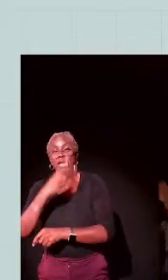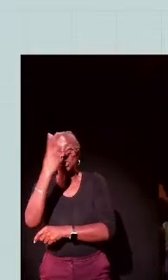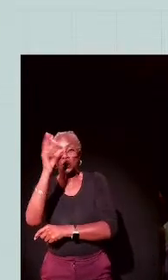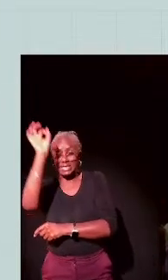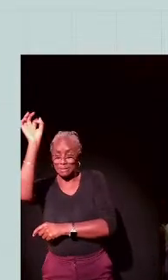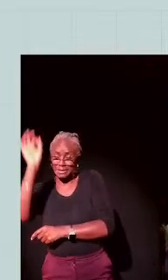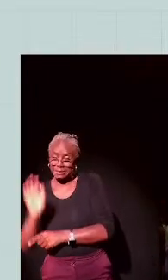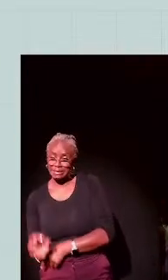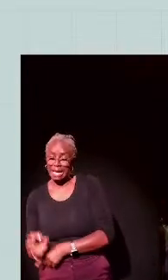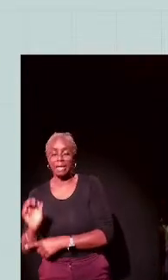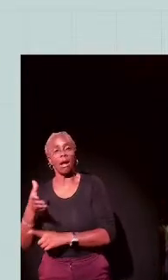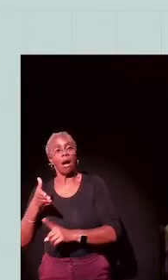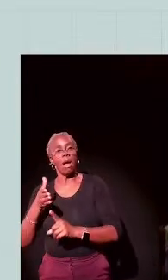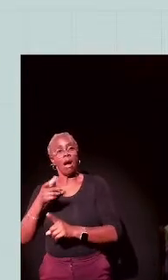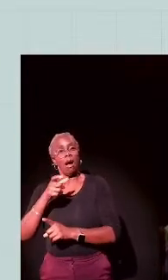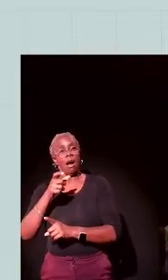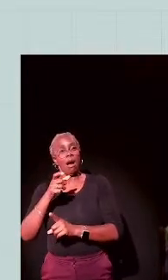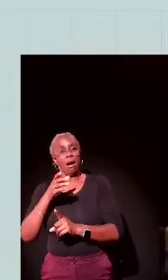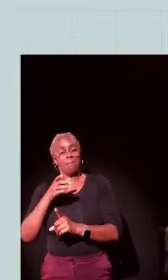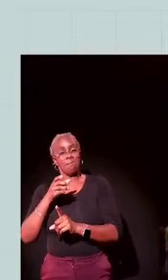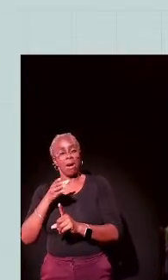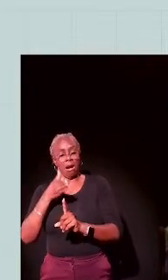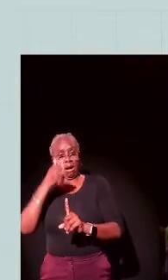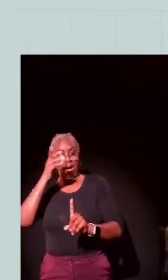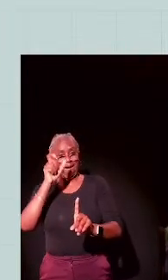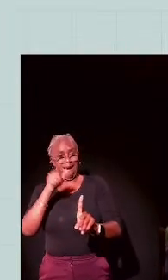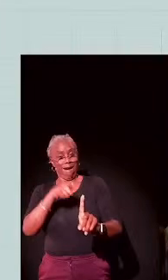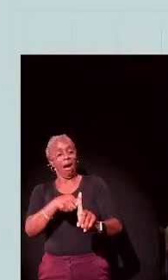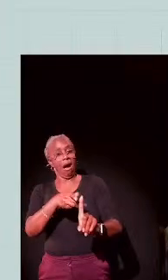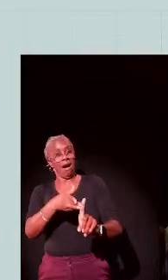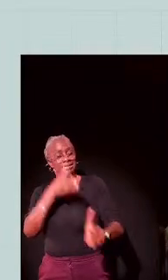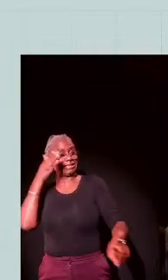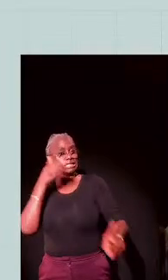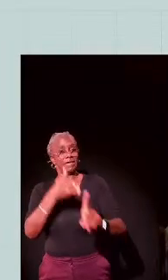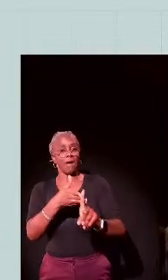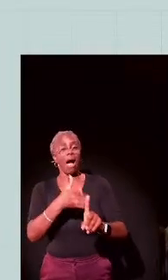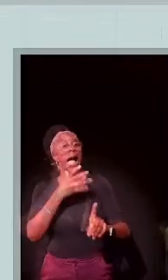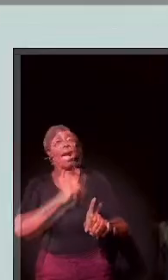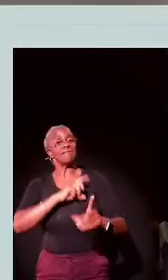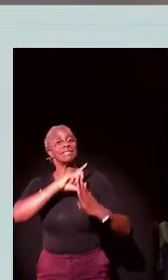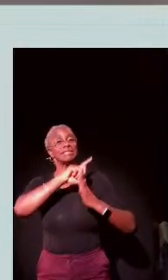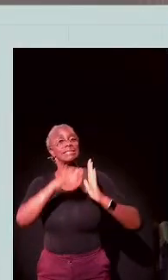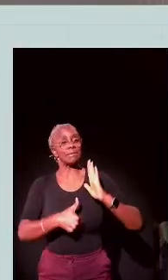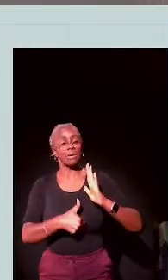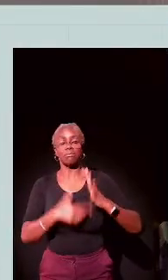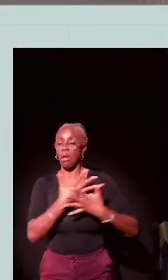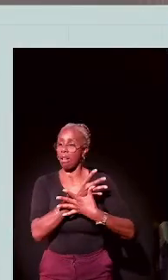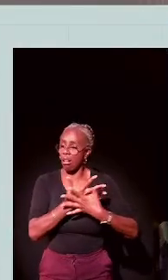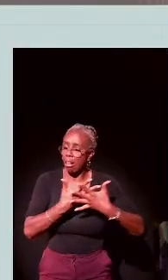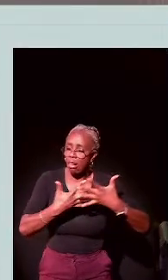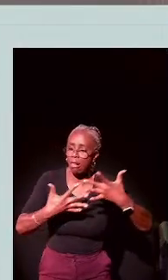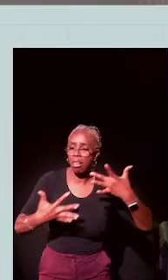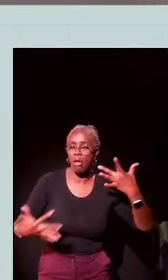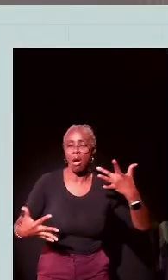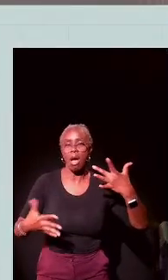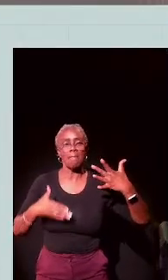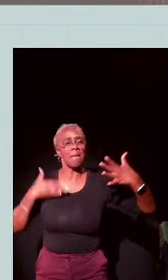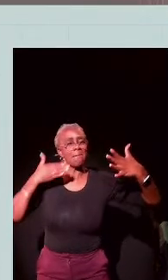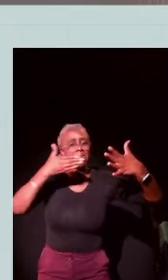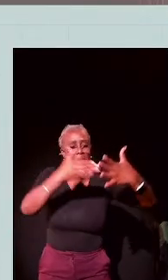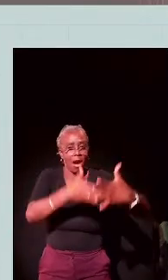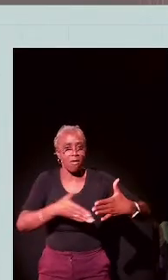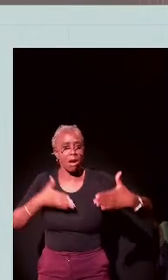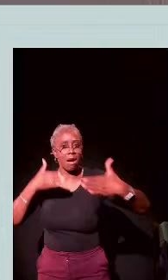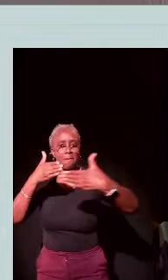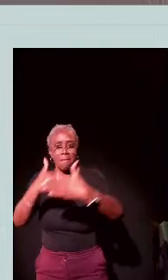them identified as having some sort of disability. So it seemed like quite a massive number. And the biggest barrier for them to